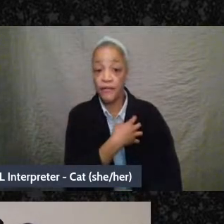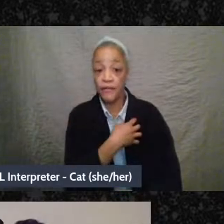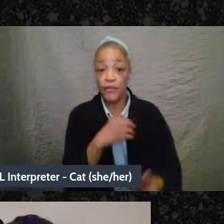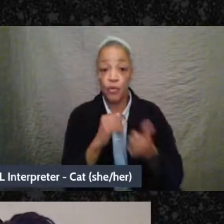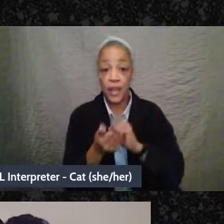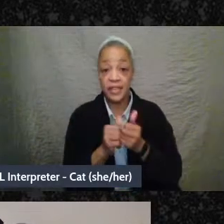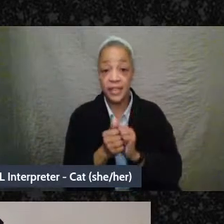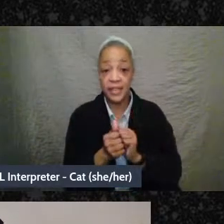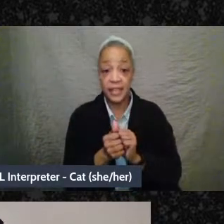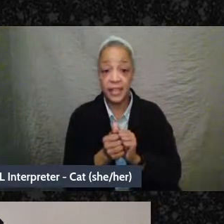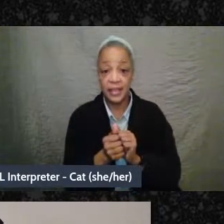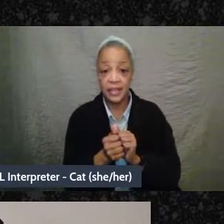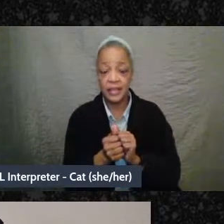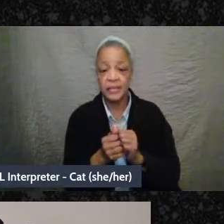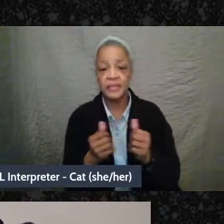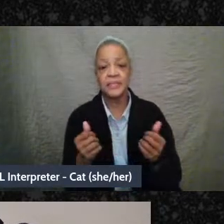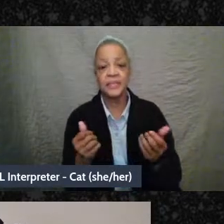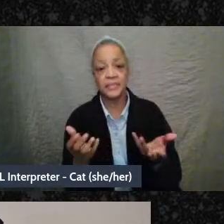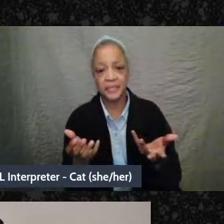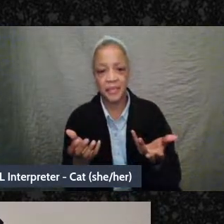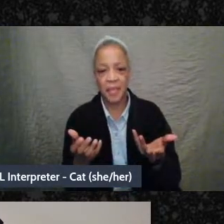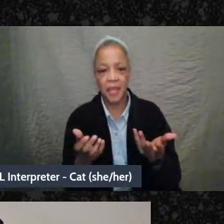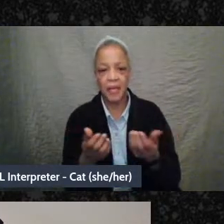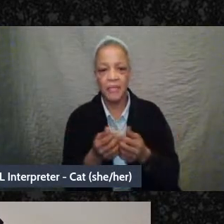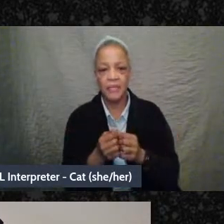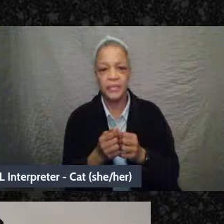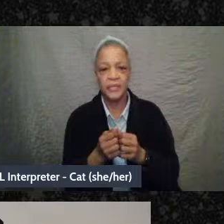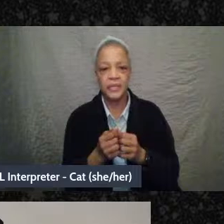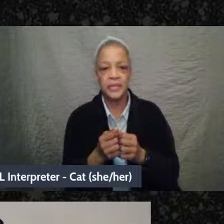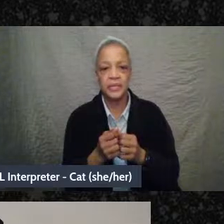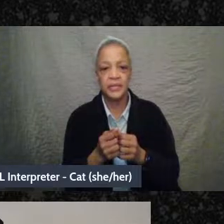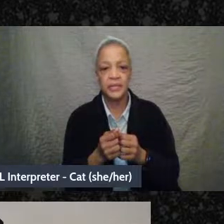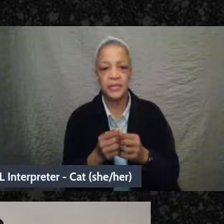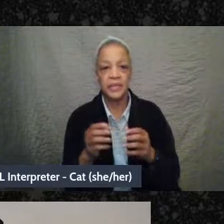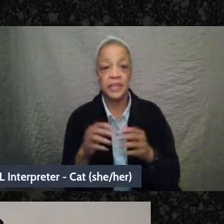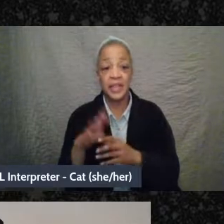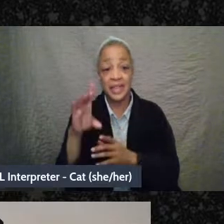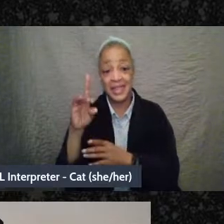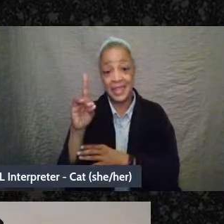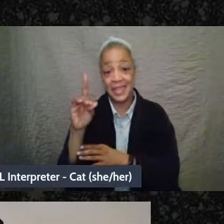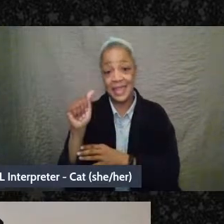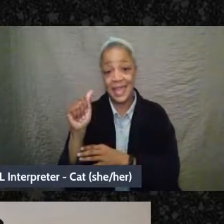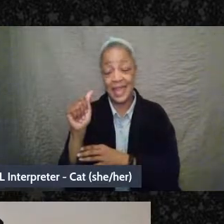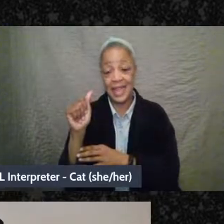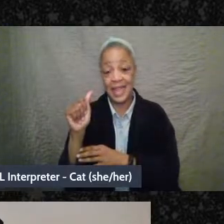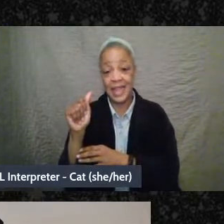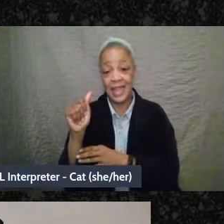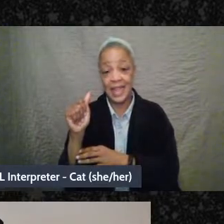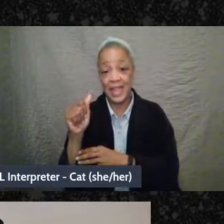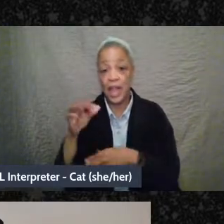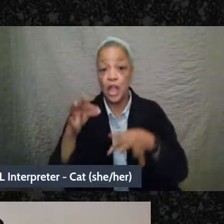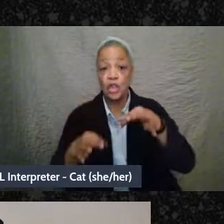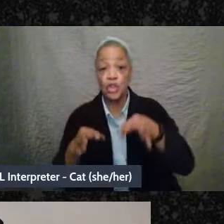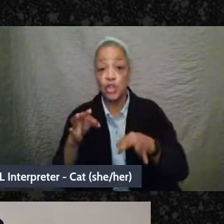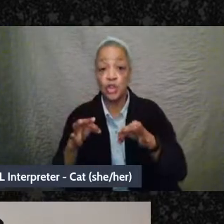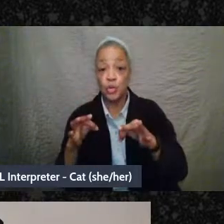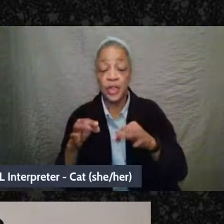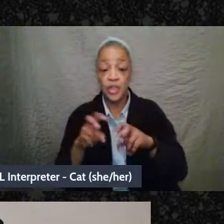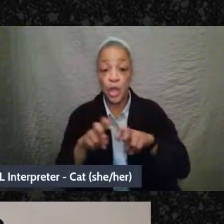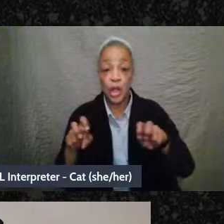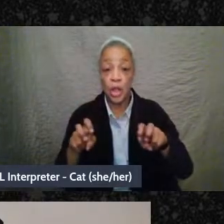police, which isn't elected, like totally like, you know, fuck them all together. And the DA and judicial races I'm really curious about,